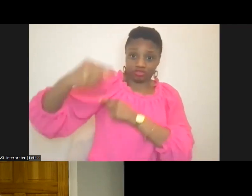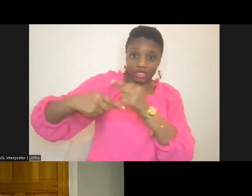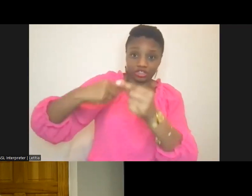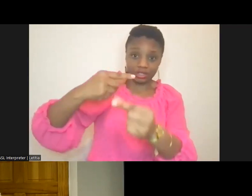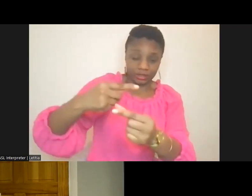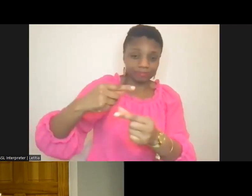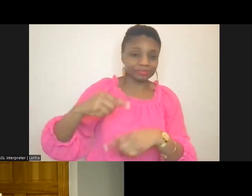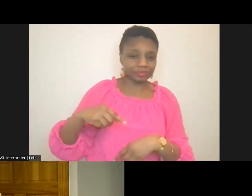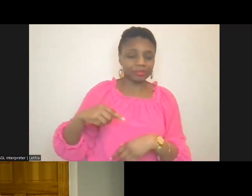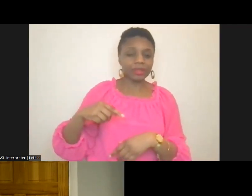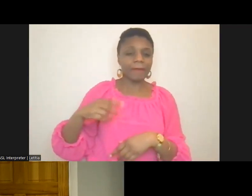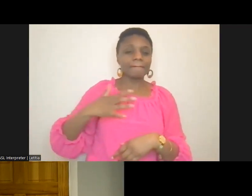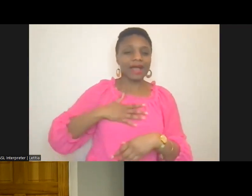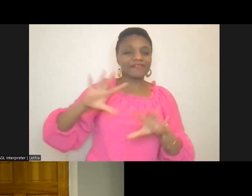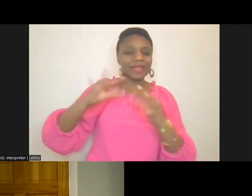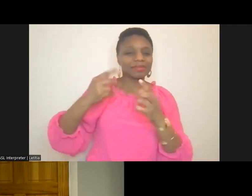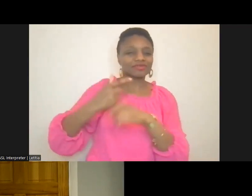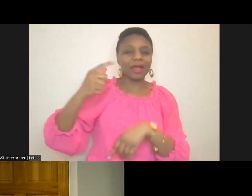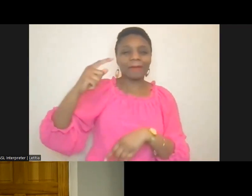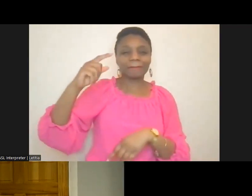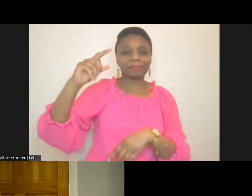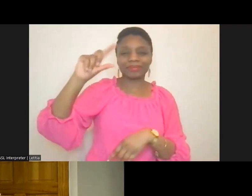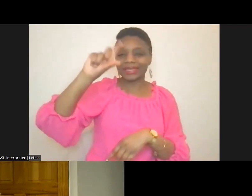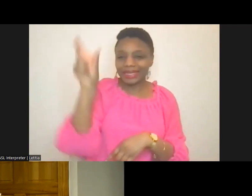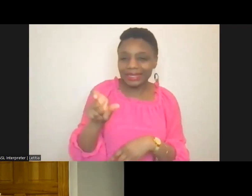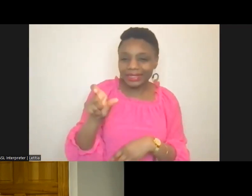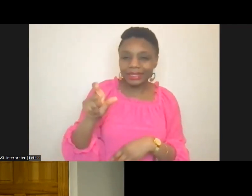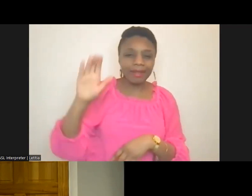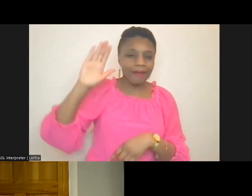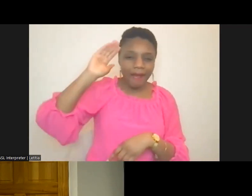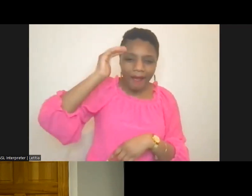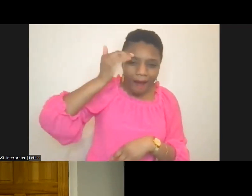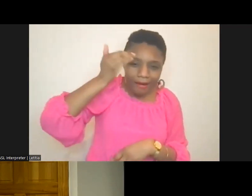from Italy, Ireland, and